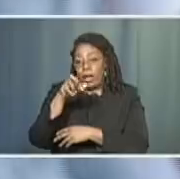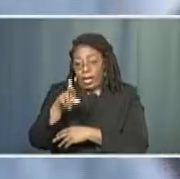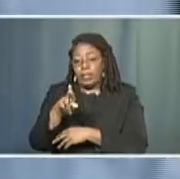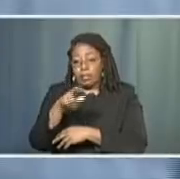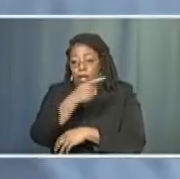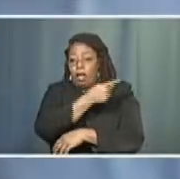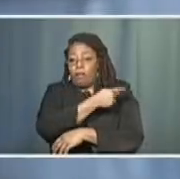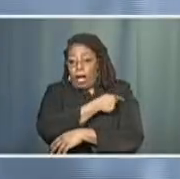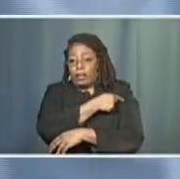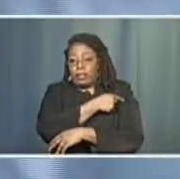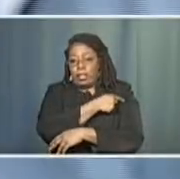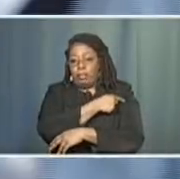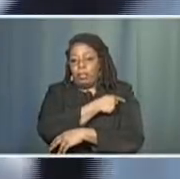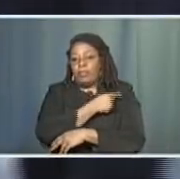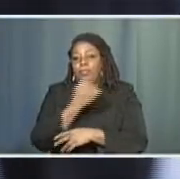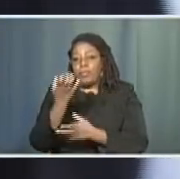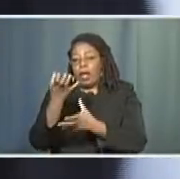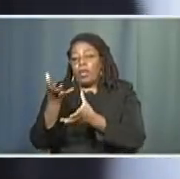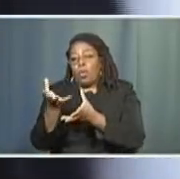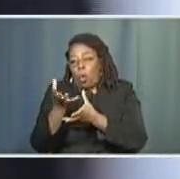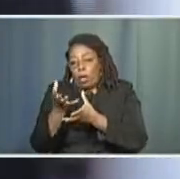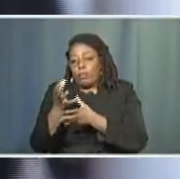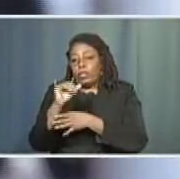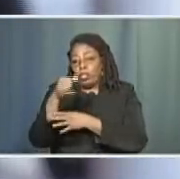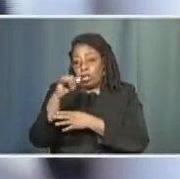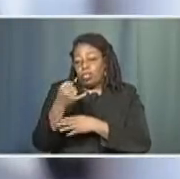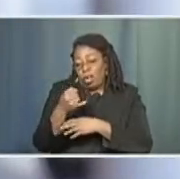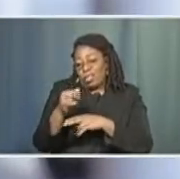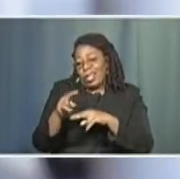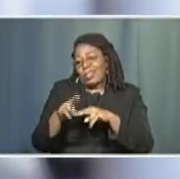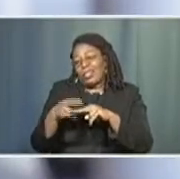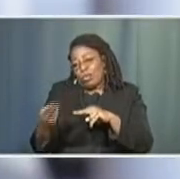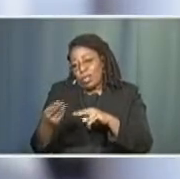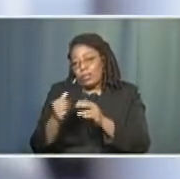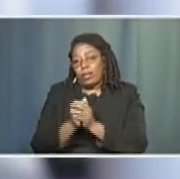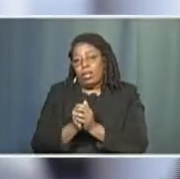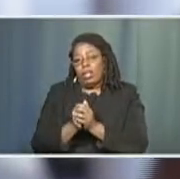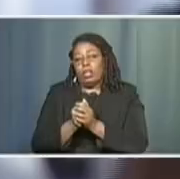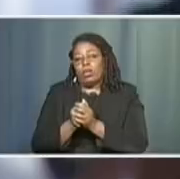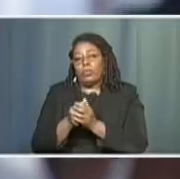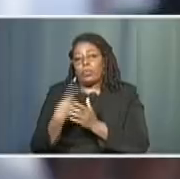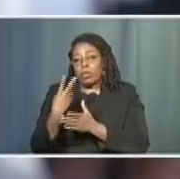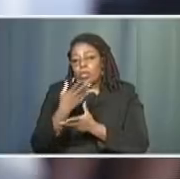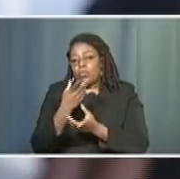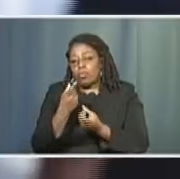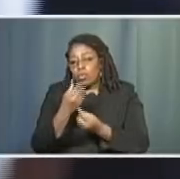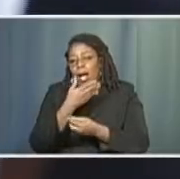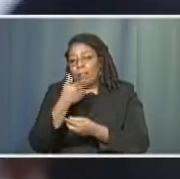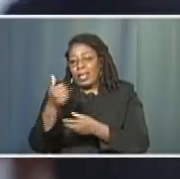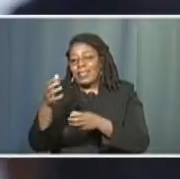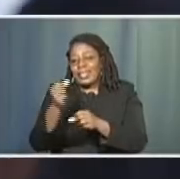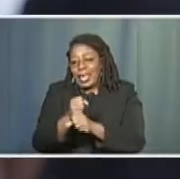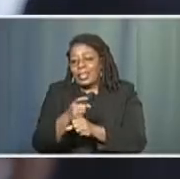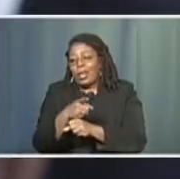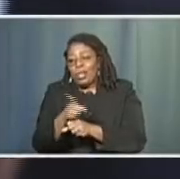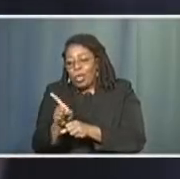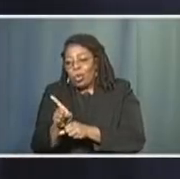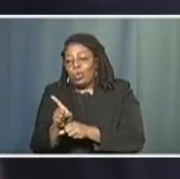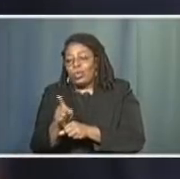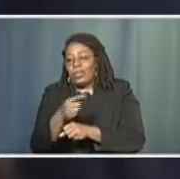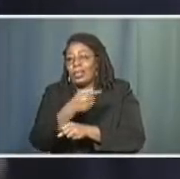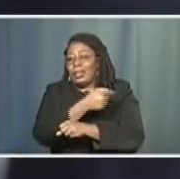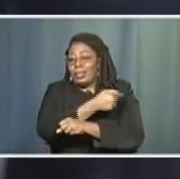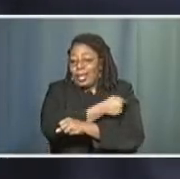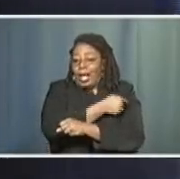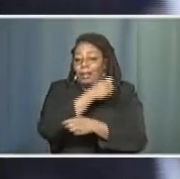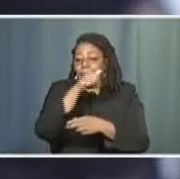we're doing all in our power now to ensure that we do our best to get those vaccines, jabs,